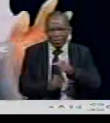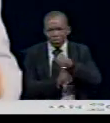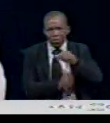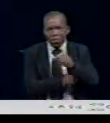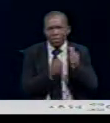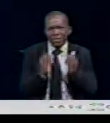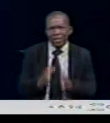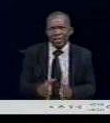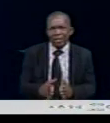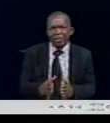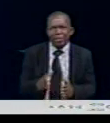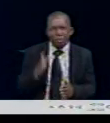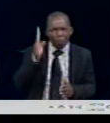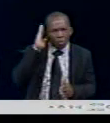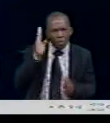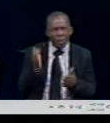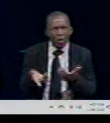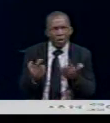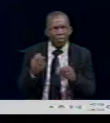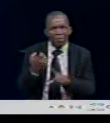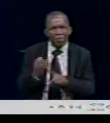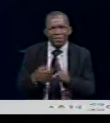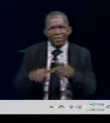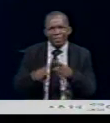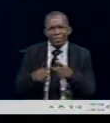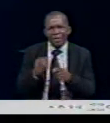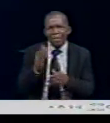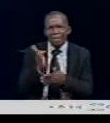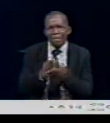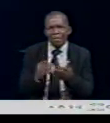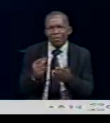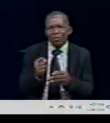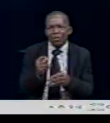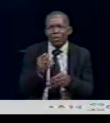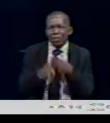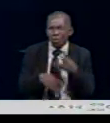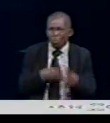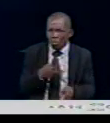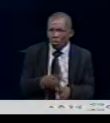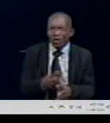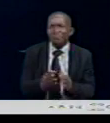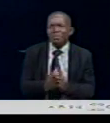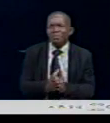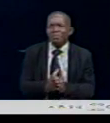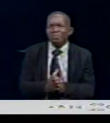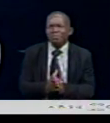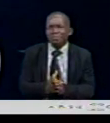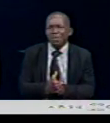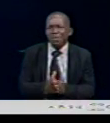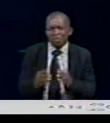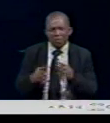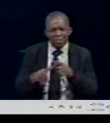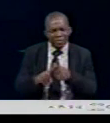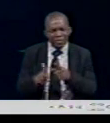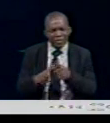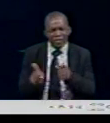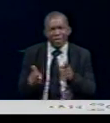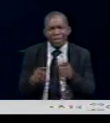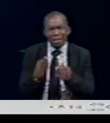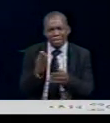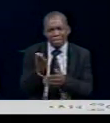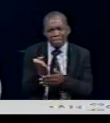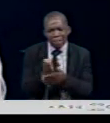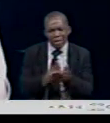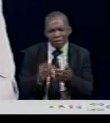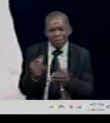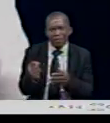own tribe, Judah. They came from Gad, the tribe of Gad. They came from Issachar. They came from Zebulun. They came